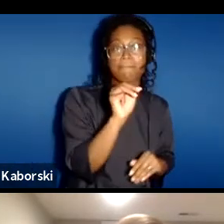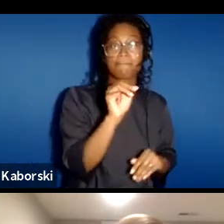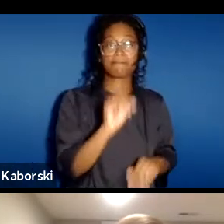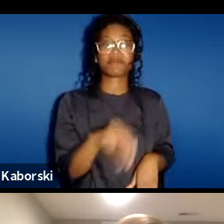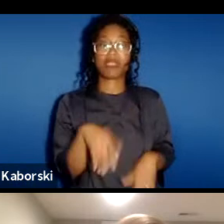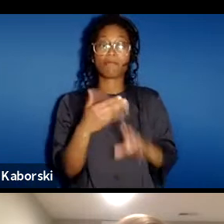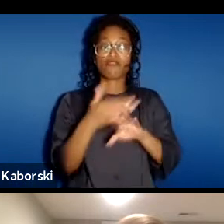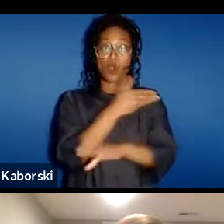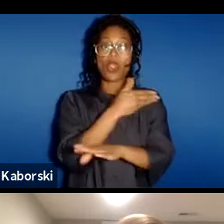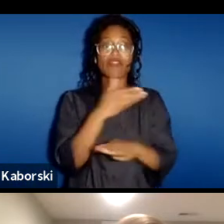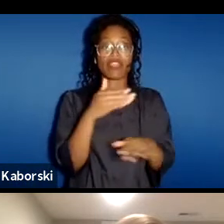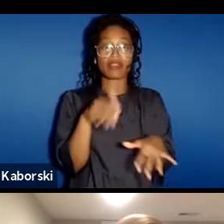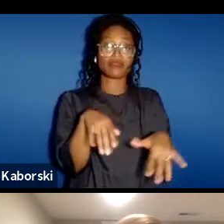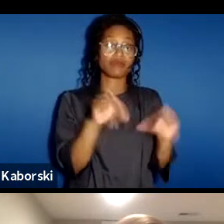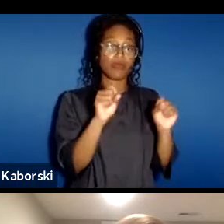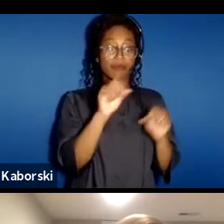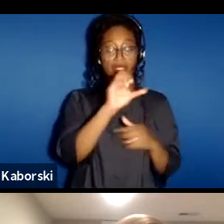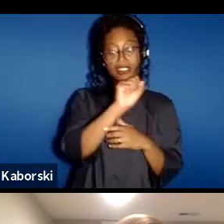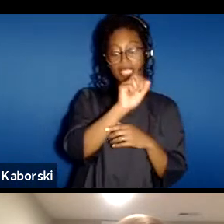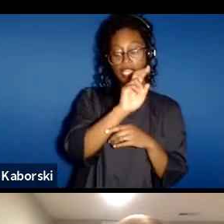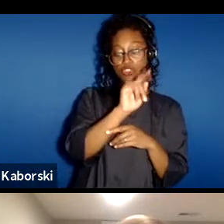before they were acquired by Suntory, and